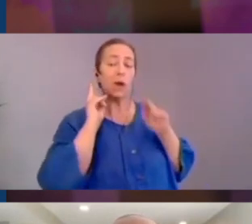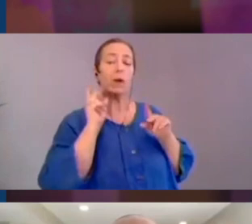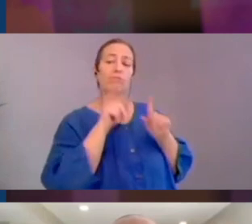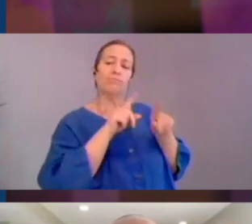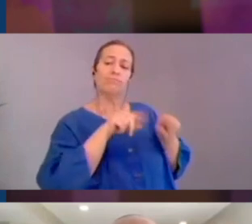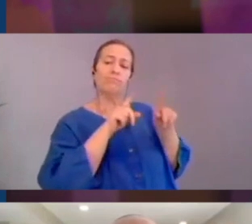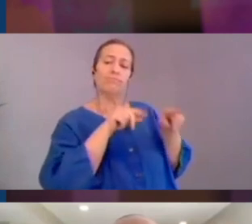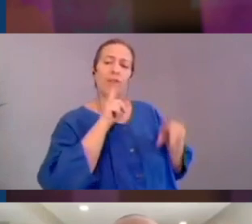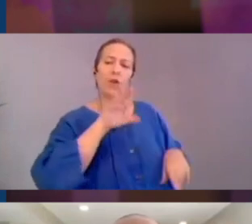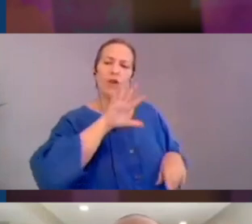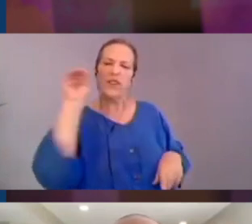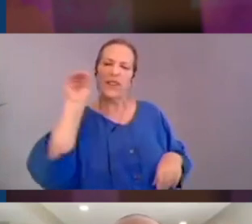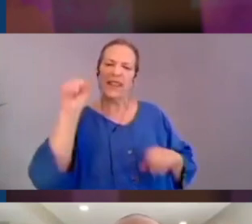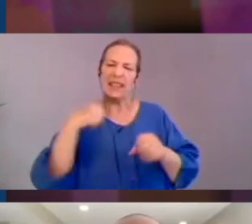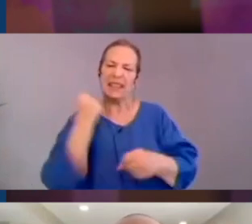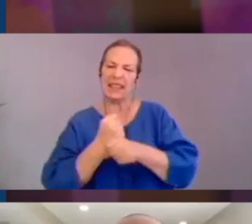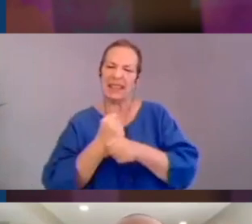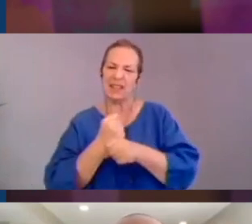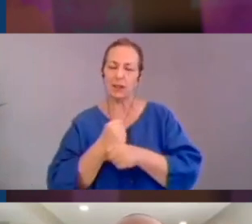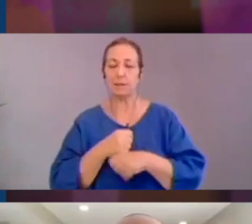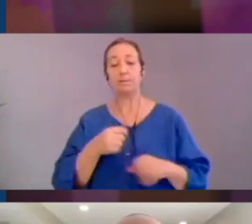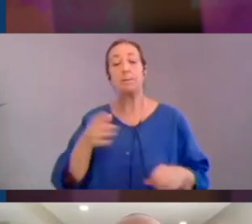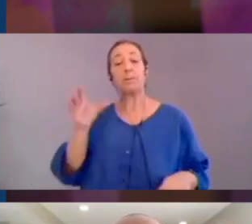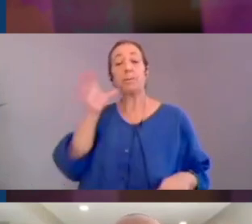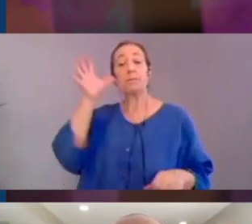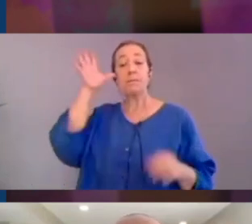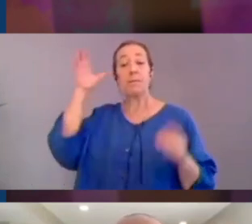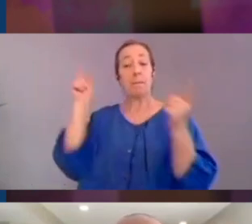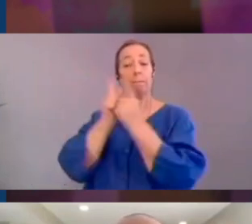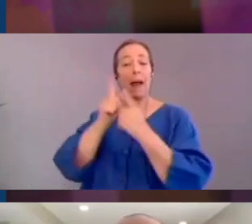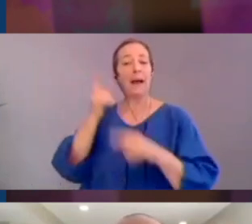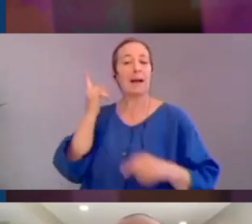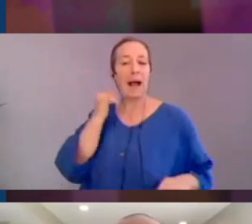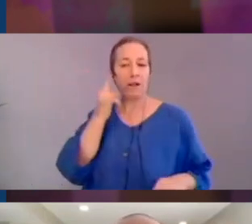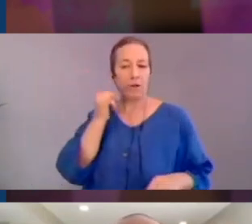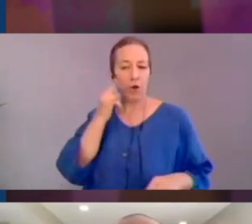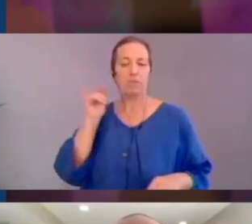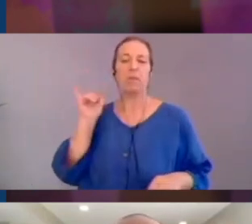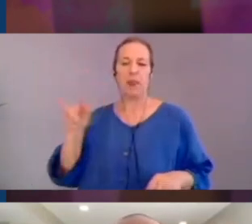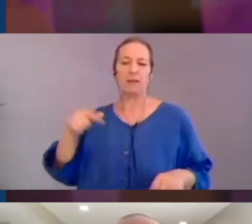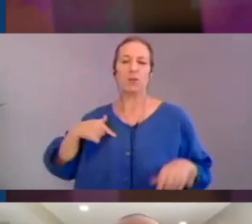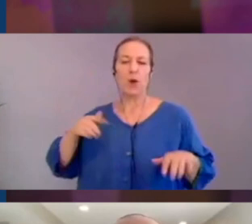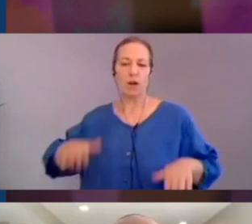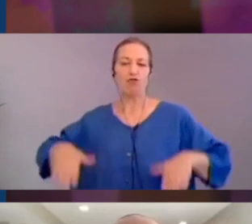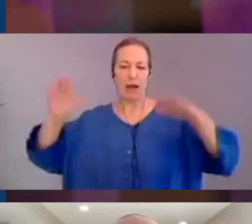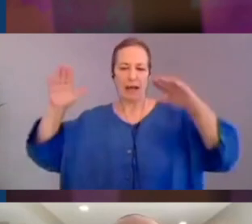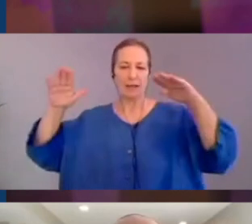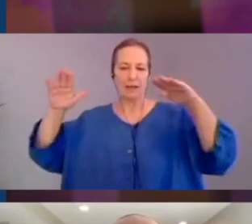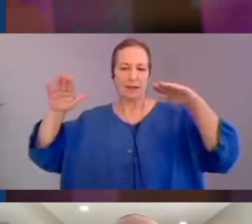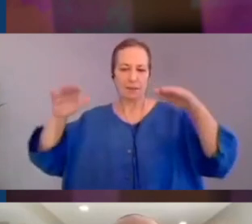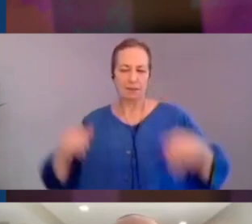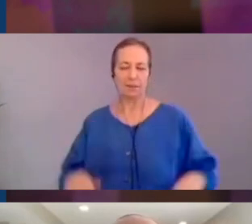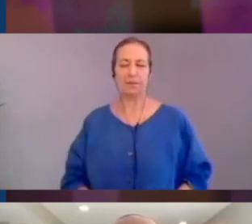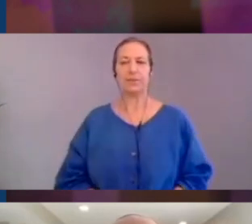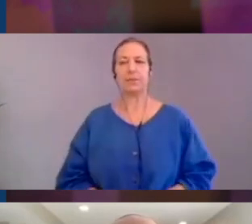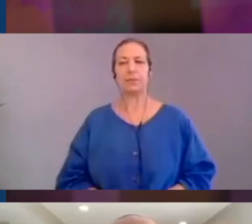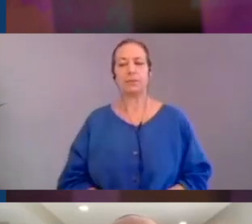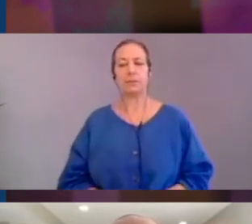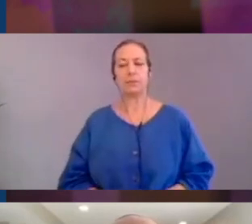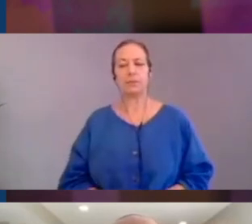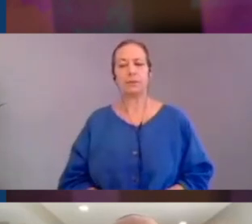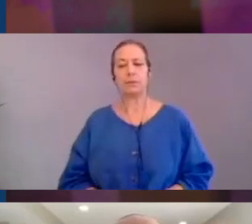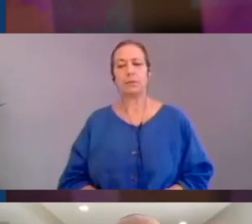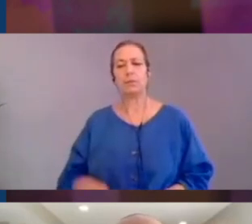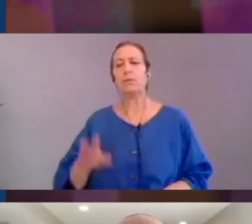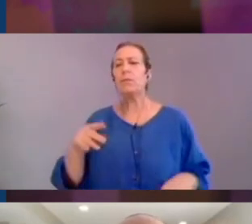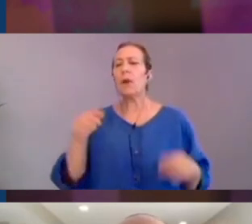My mother and father met and married in California, where my siblings and I were raised. And though we were far from the